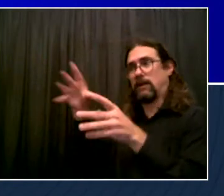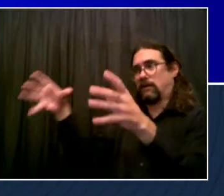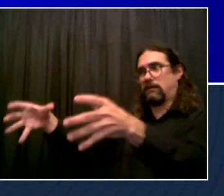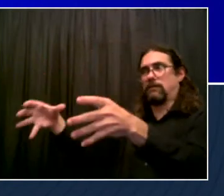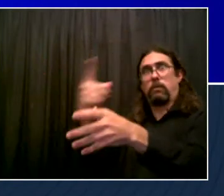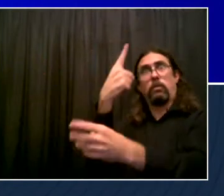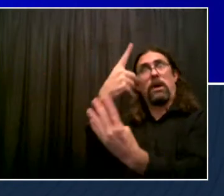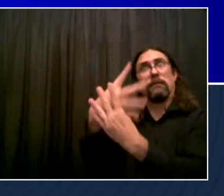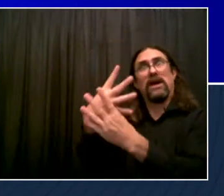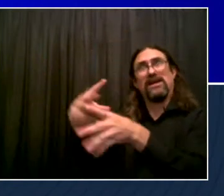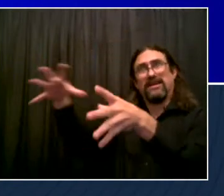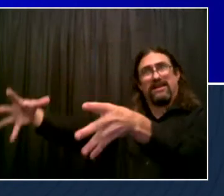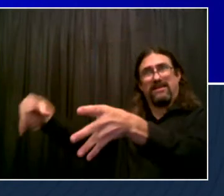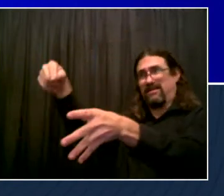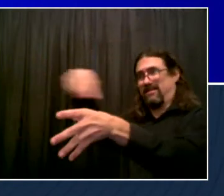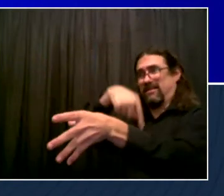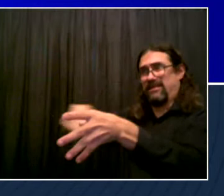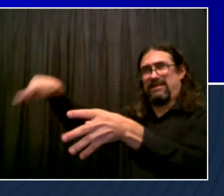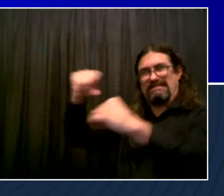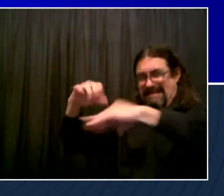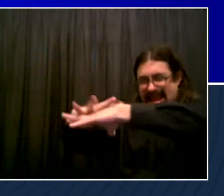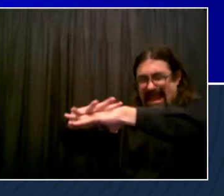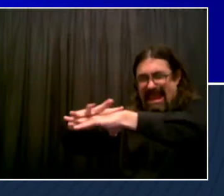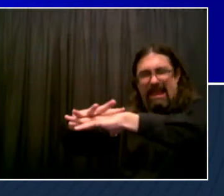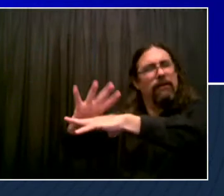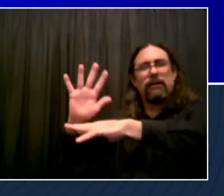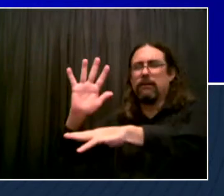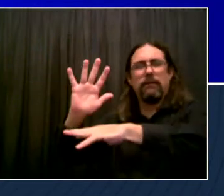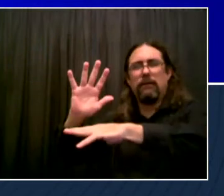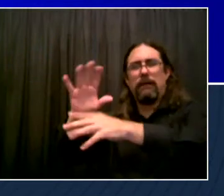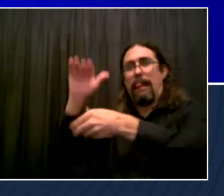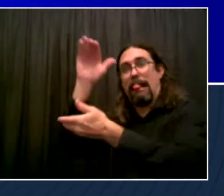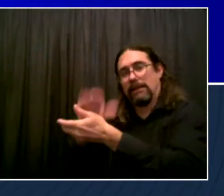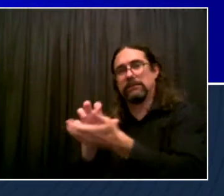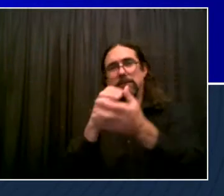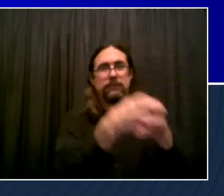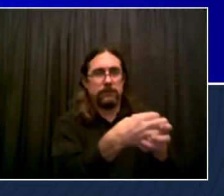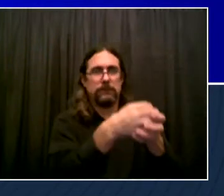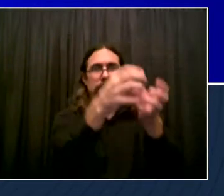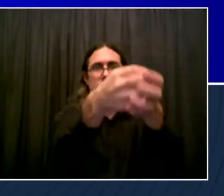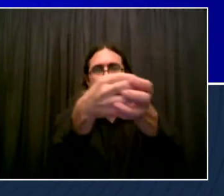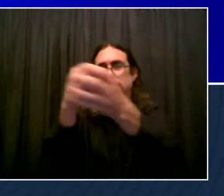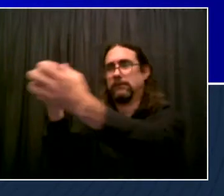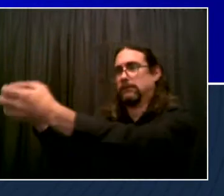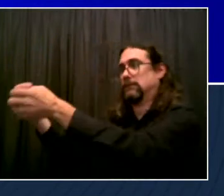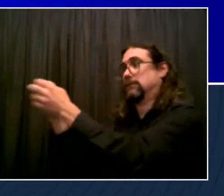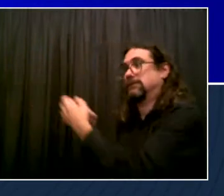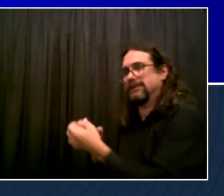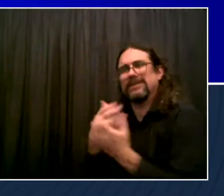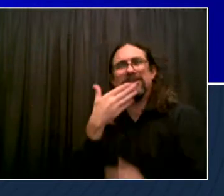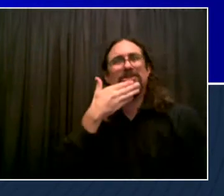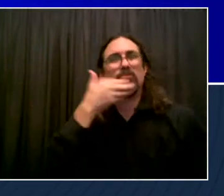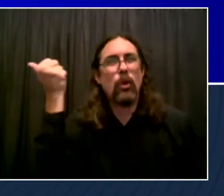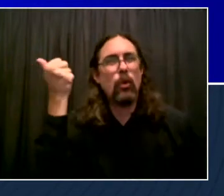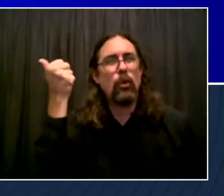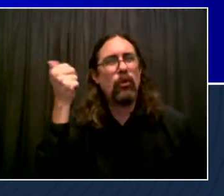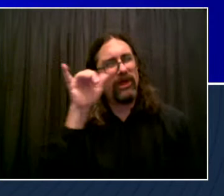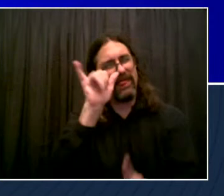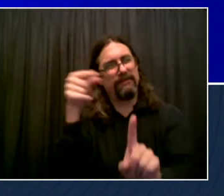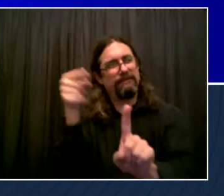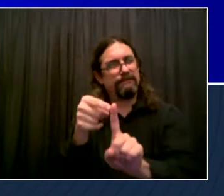days of inmates moving to state facilities. A lot is going to change. There's a very aggressive effort in place